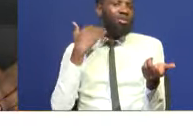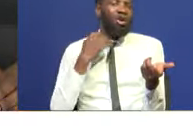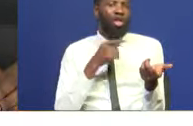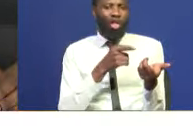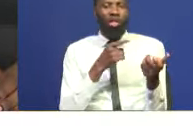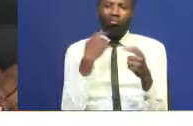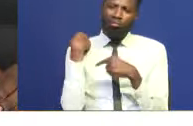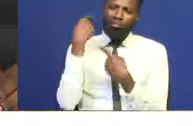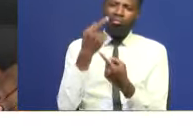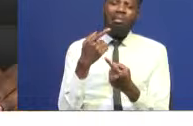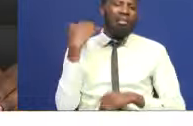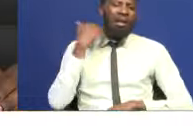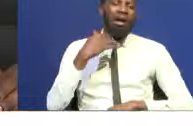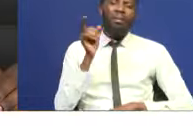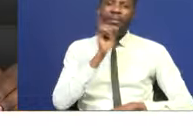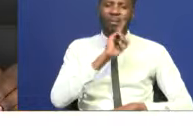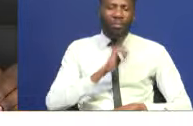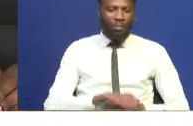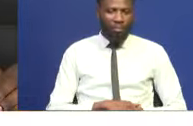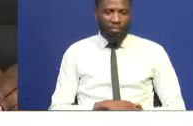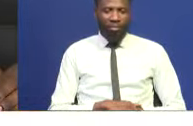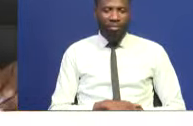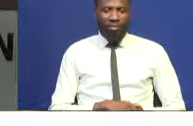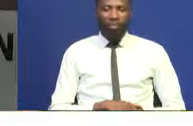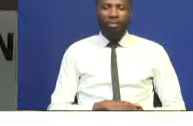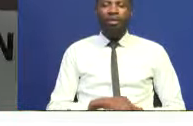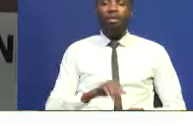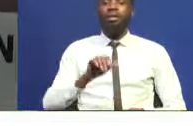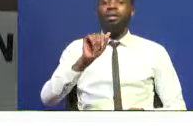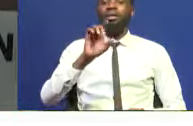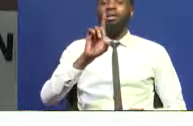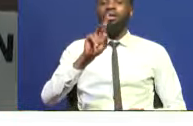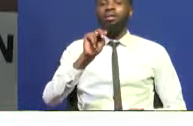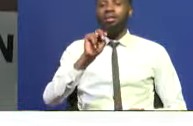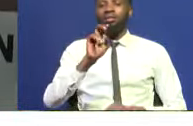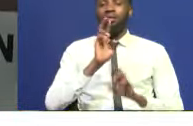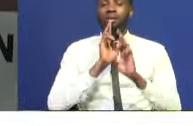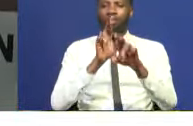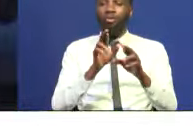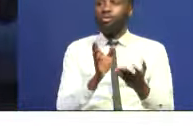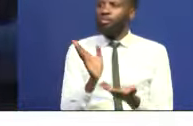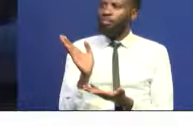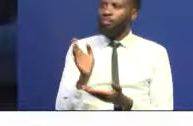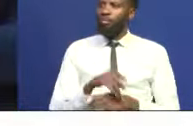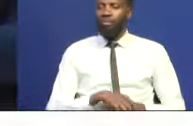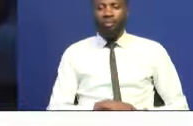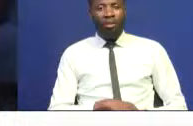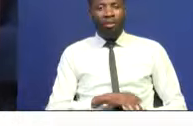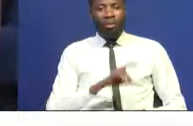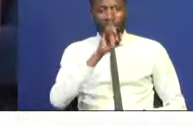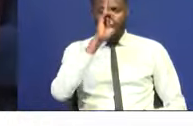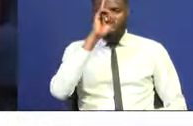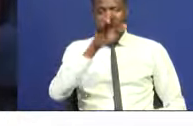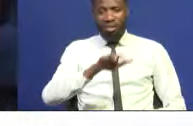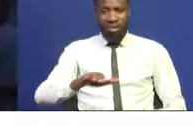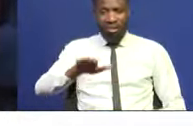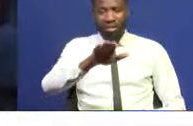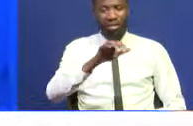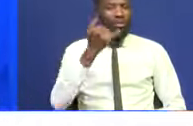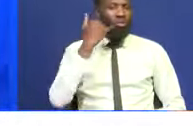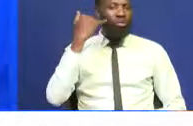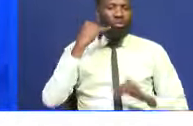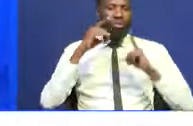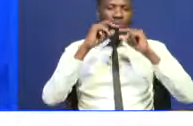This report was compiled by Eden Ibrahim. Police in Nakuru say they have apprehended